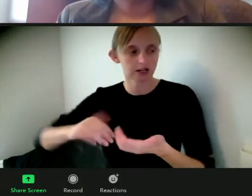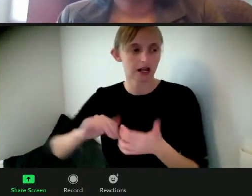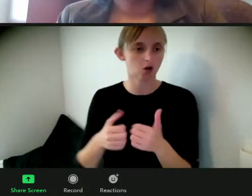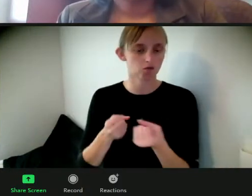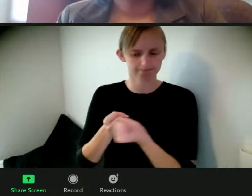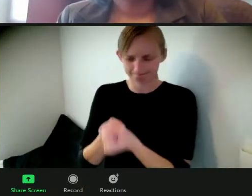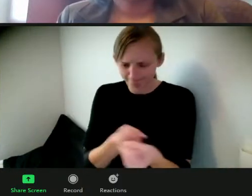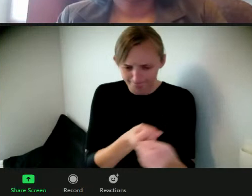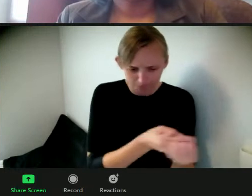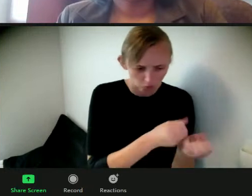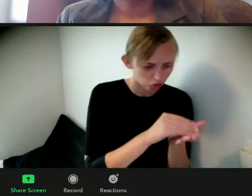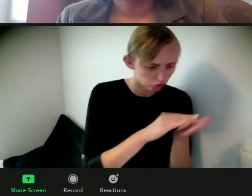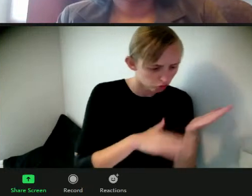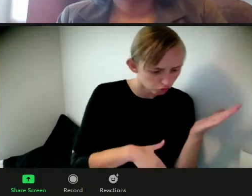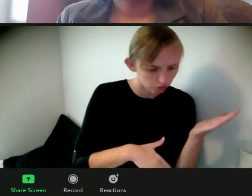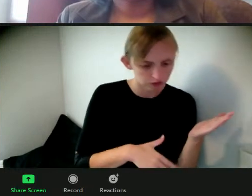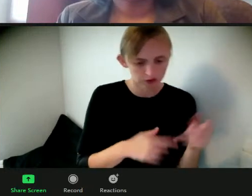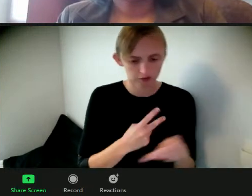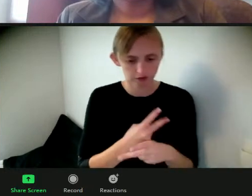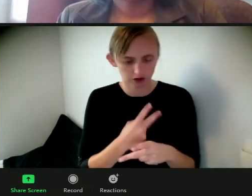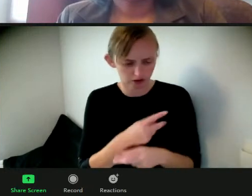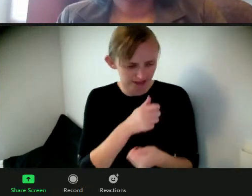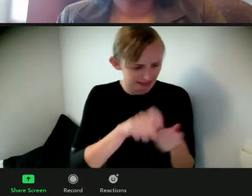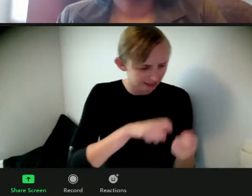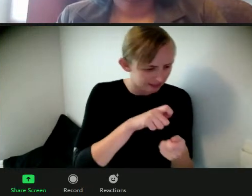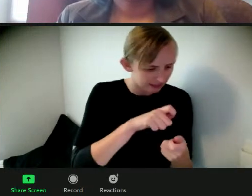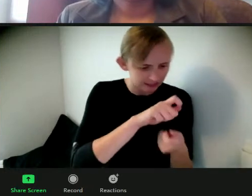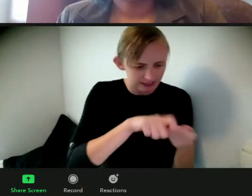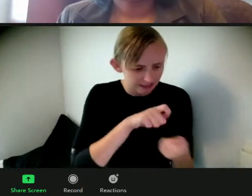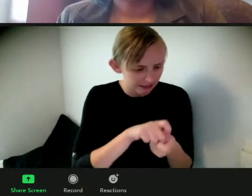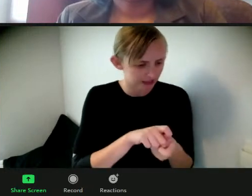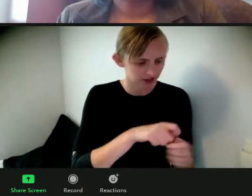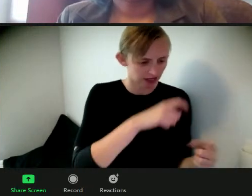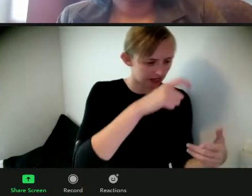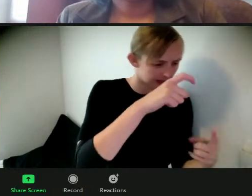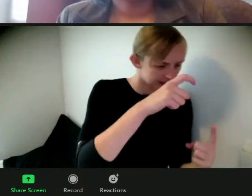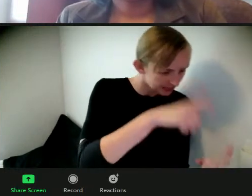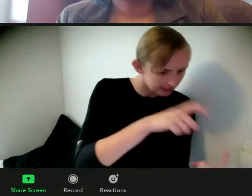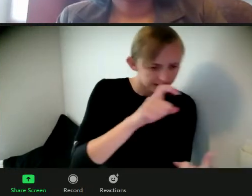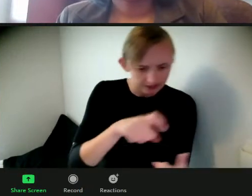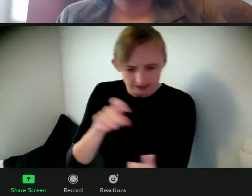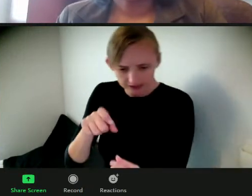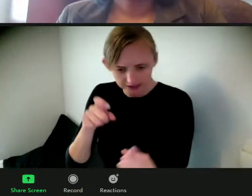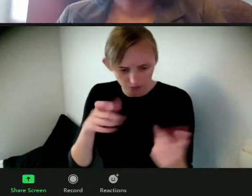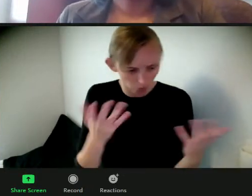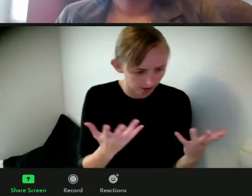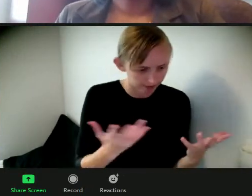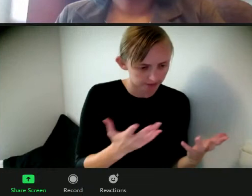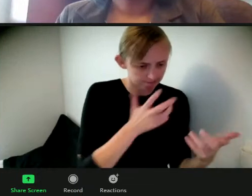figure out what their individual needs are, and addressing those in a very,